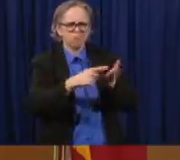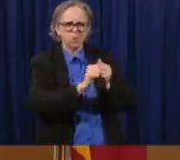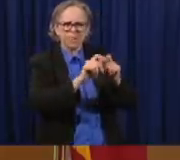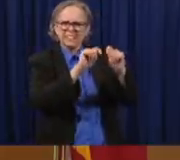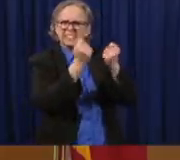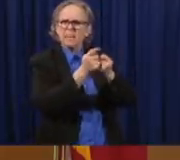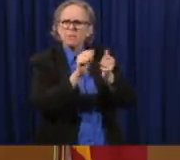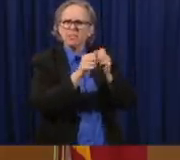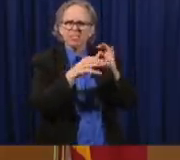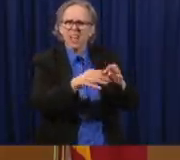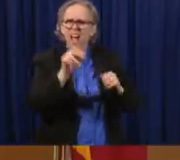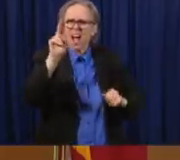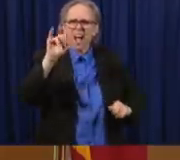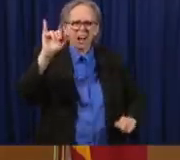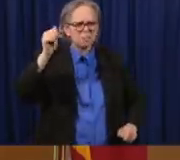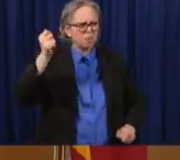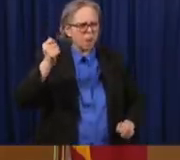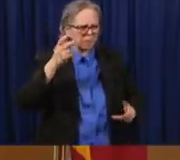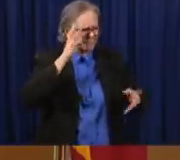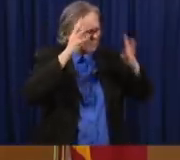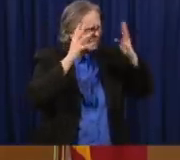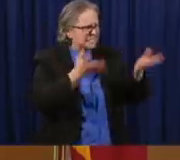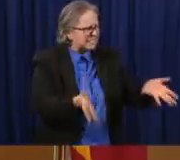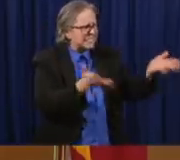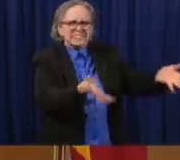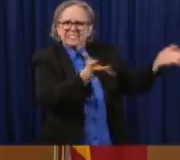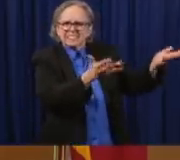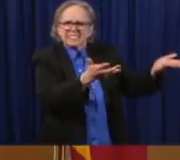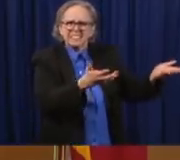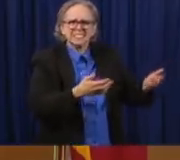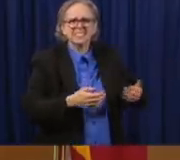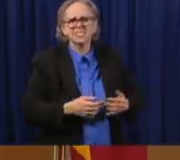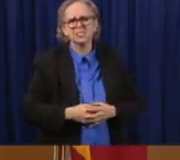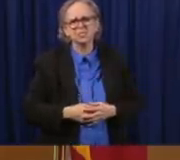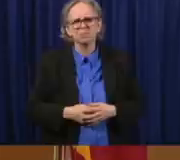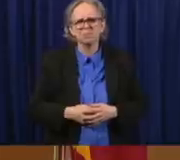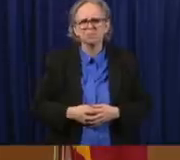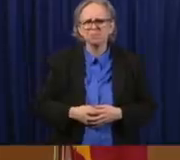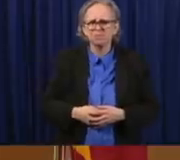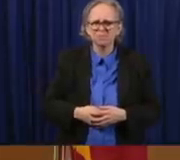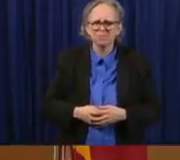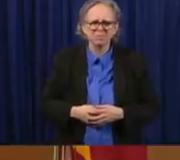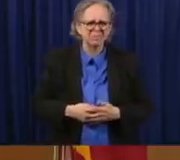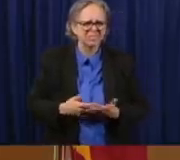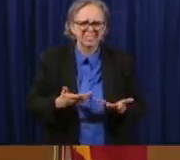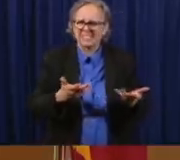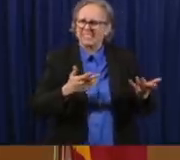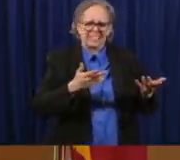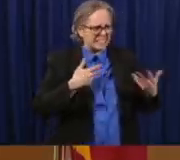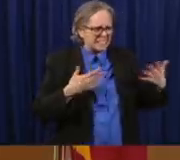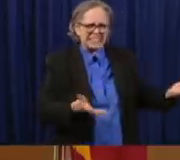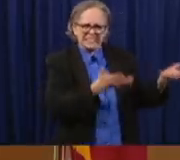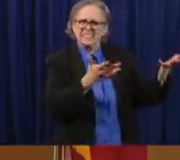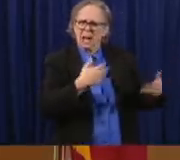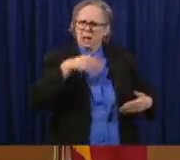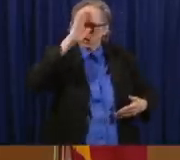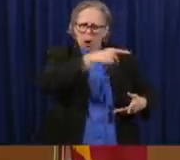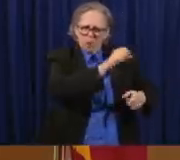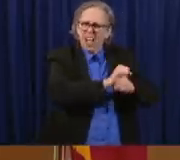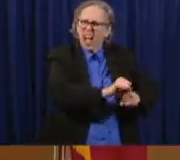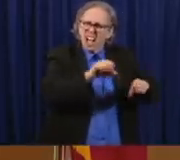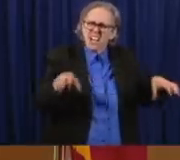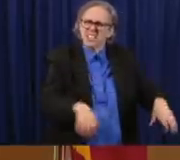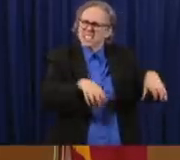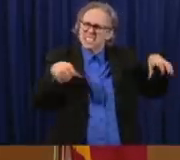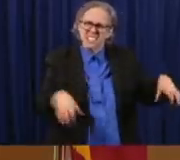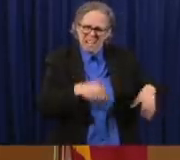doing. So just the only thing I can tell you, Ben, is we're looking at it, not only looking at it, but we're rolling